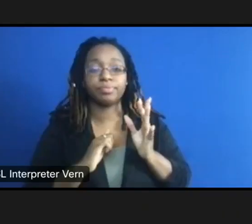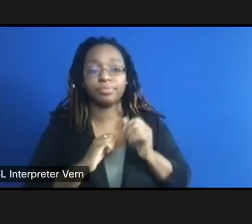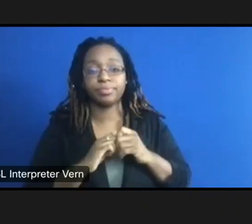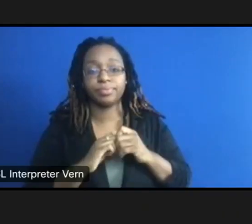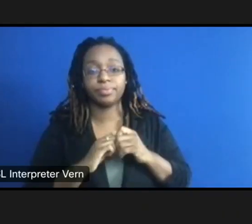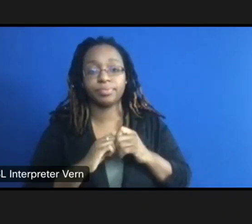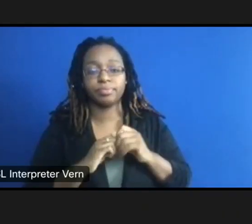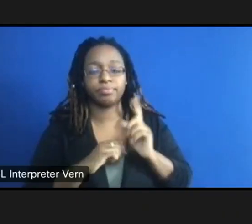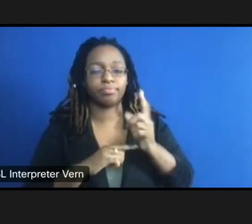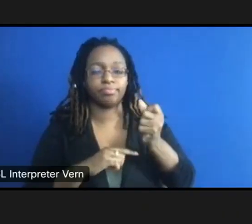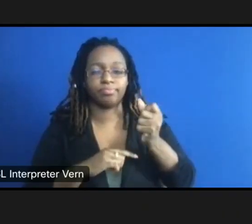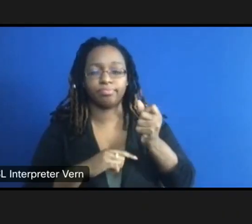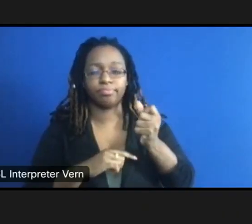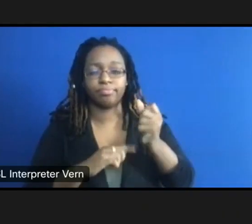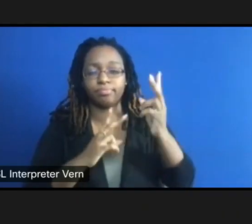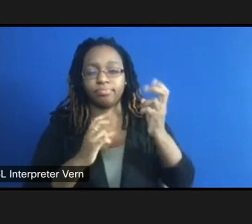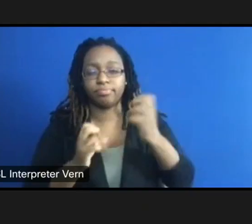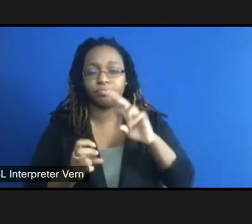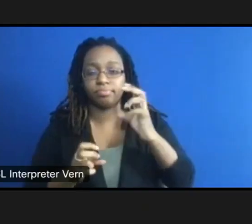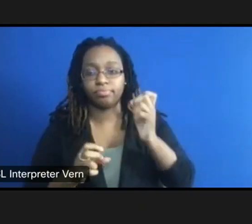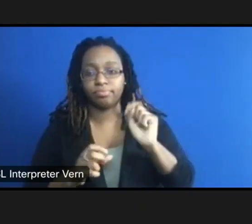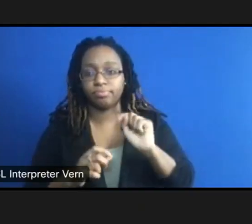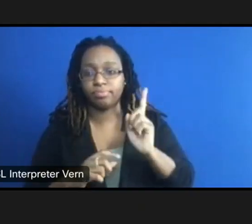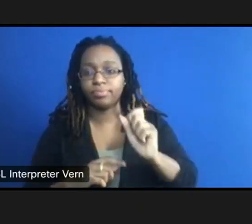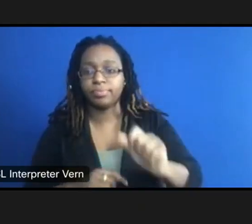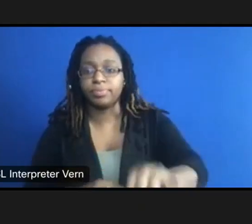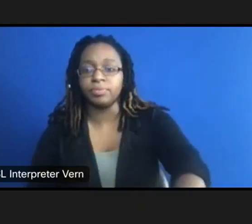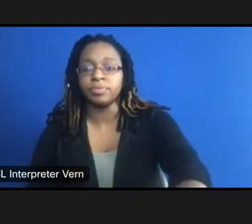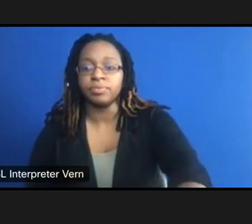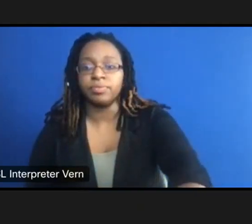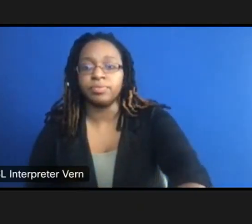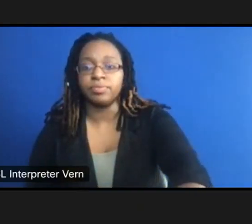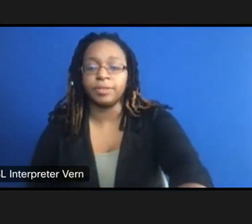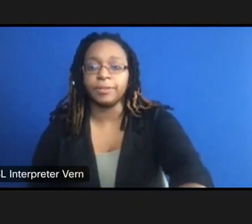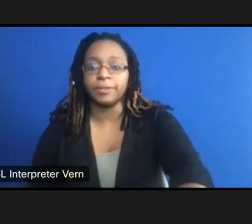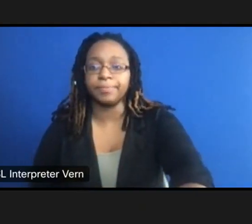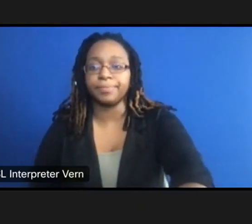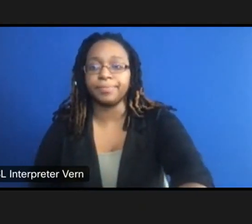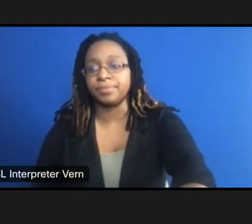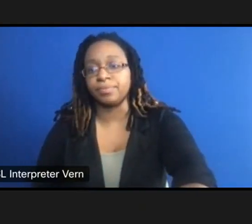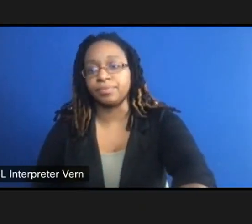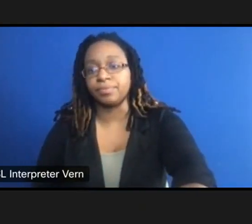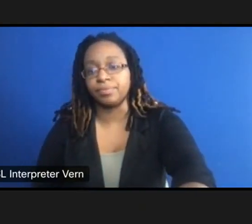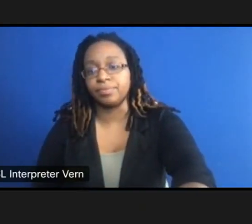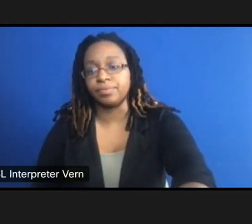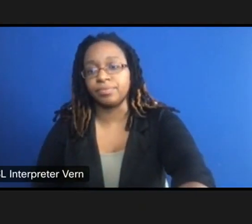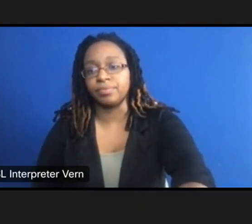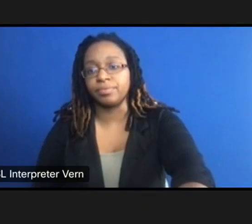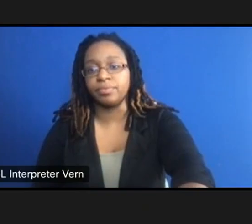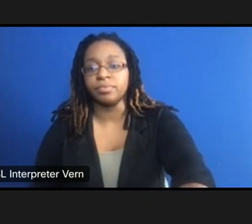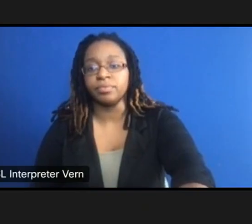actually, I'm going to put this in the chat as well, with where you can access it.